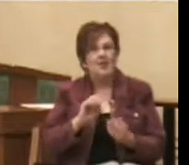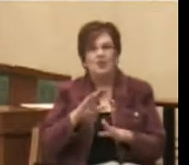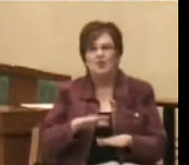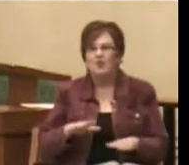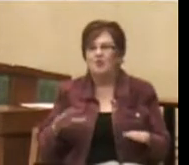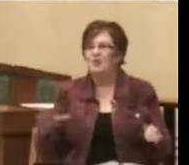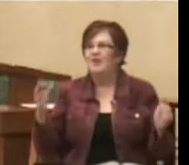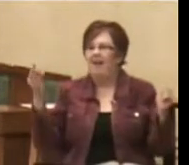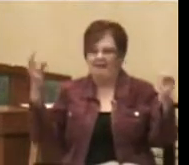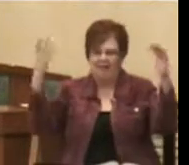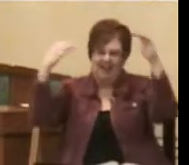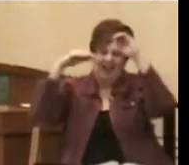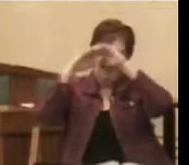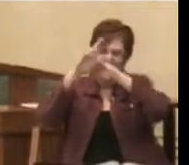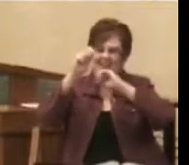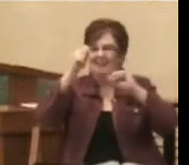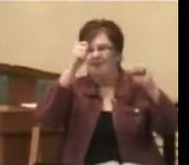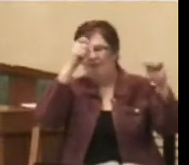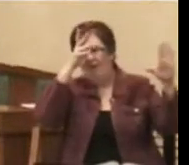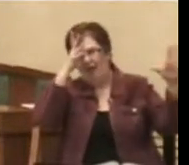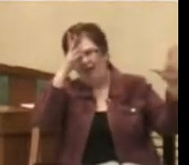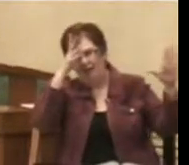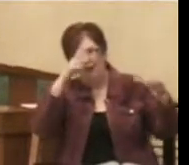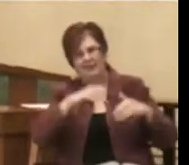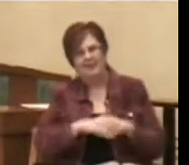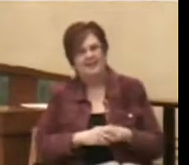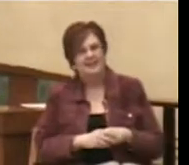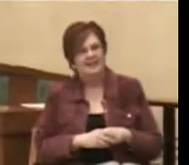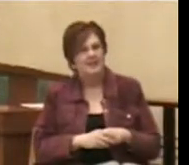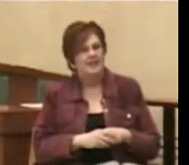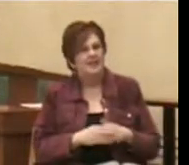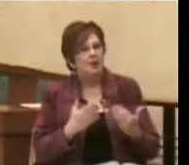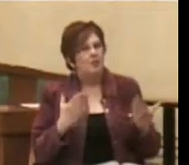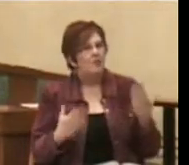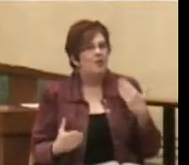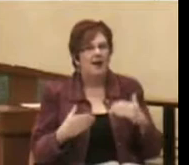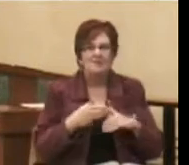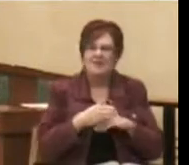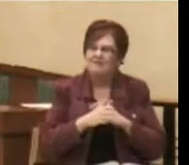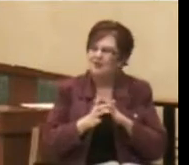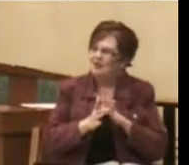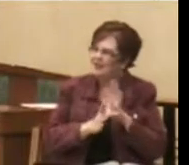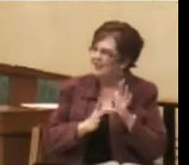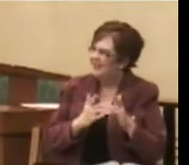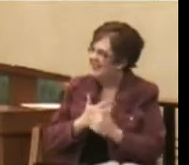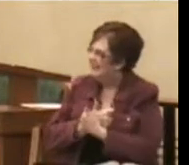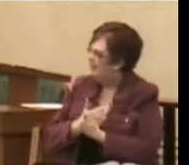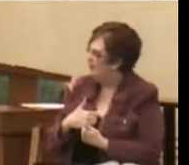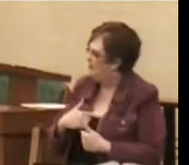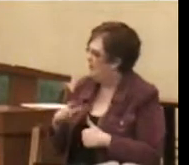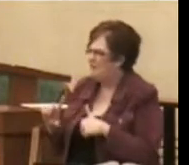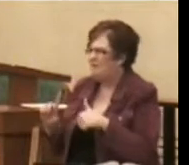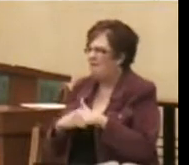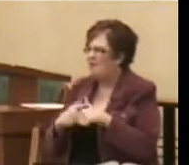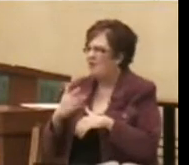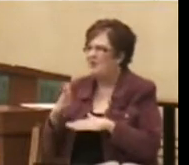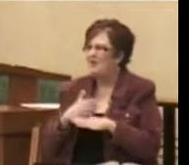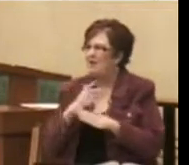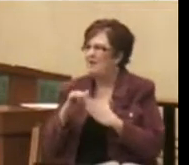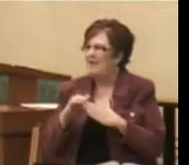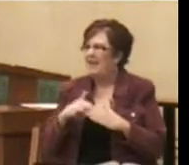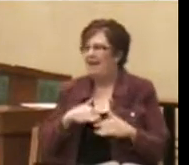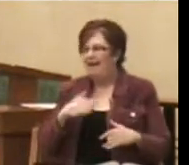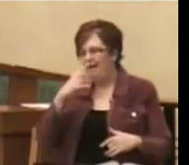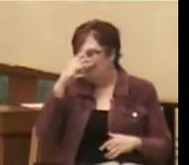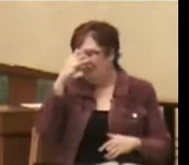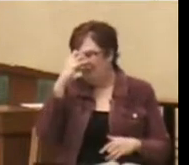Children of the Heavenly Father. Perhaps after Jesus Loves Me, that was the first song that I committed